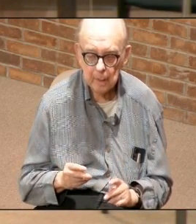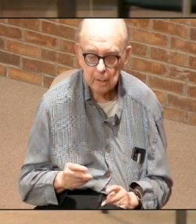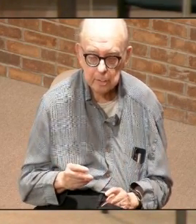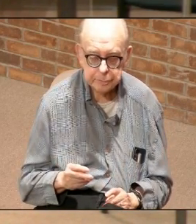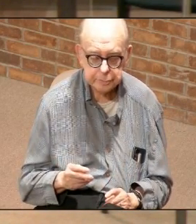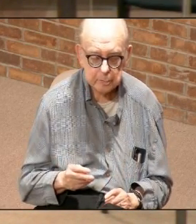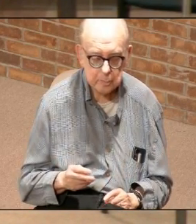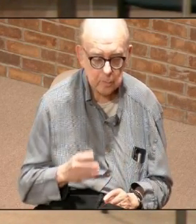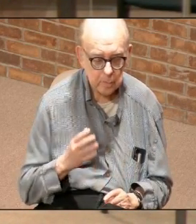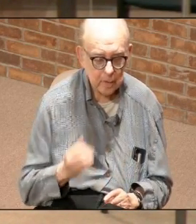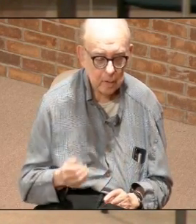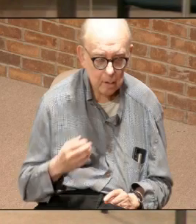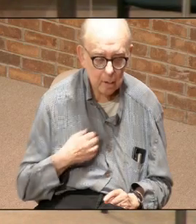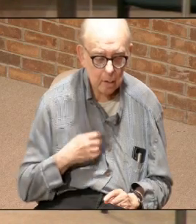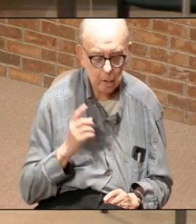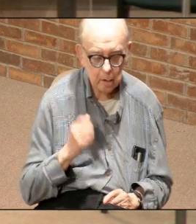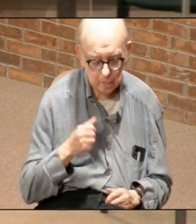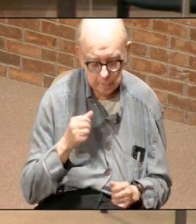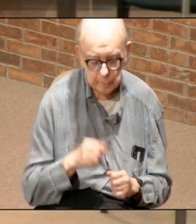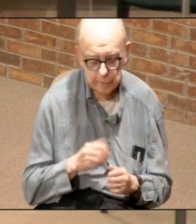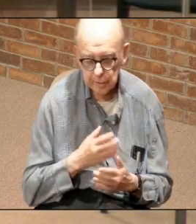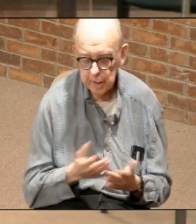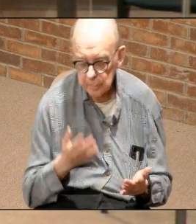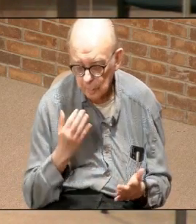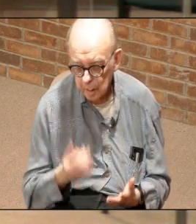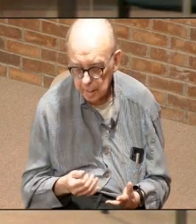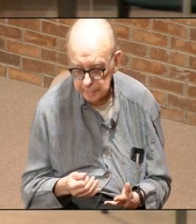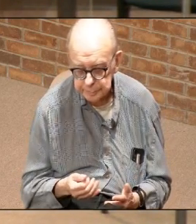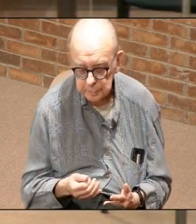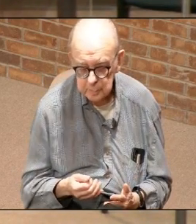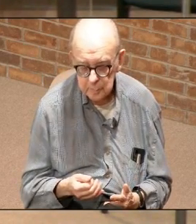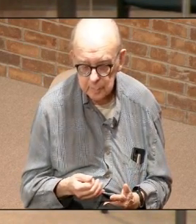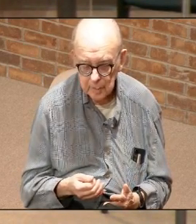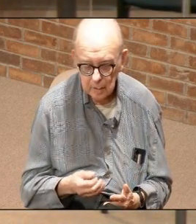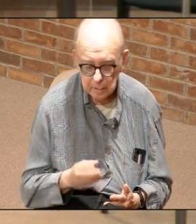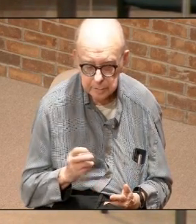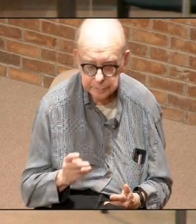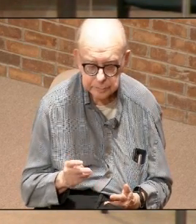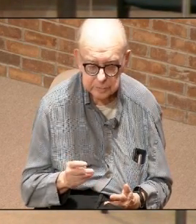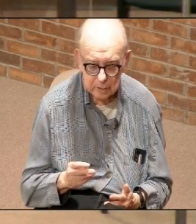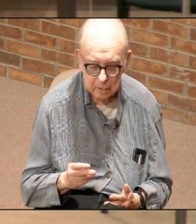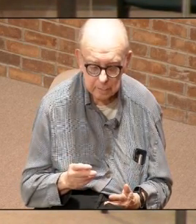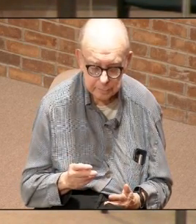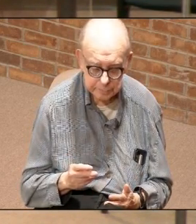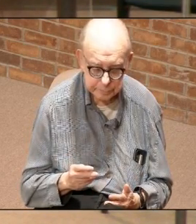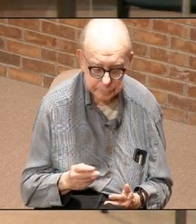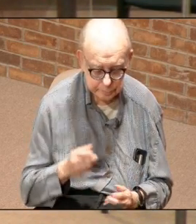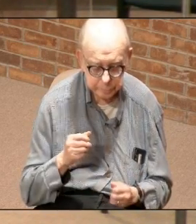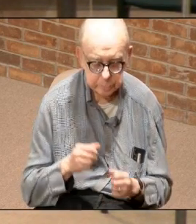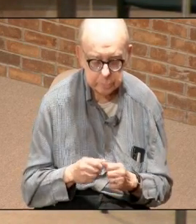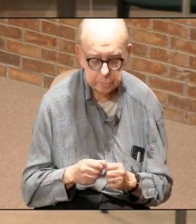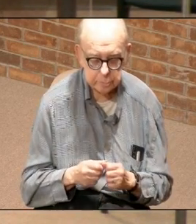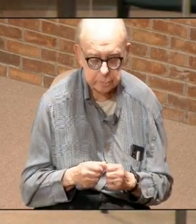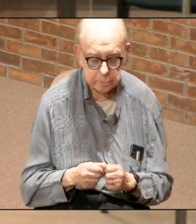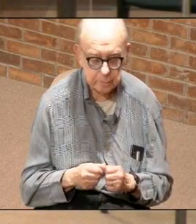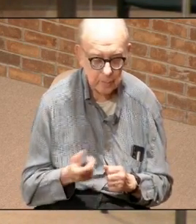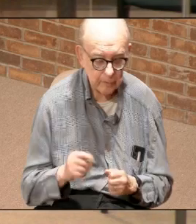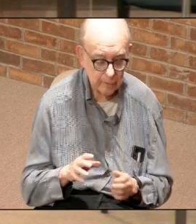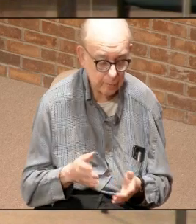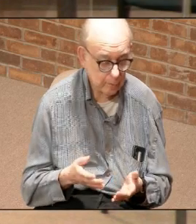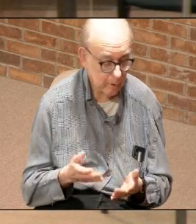so why do I need to remember these things? Okay? And remembering where I've been